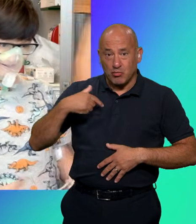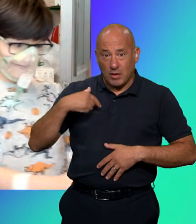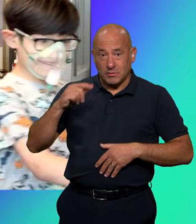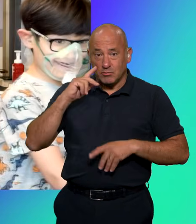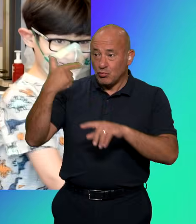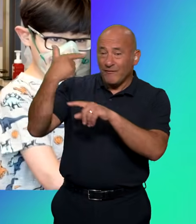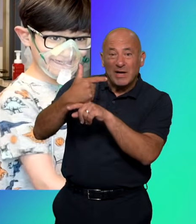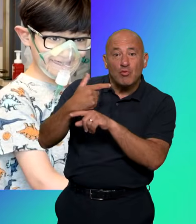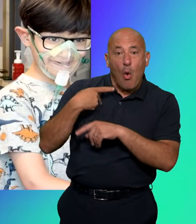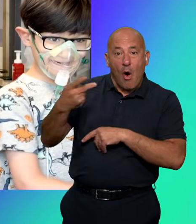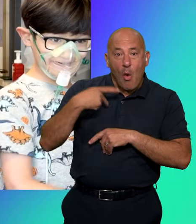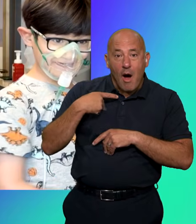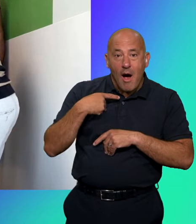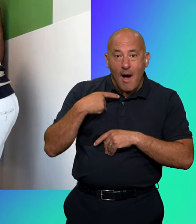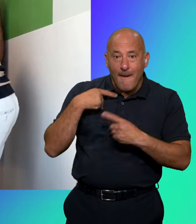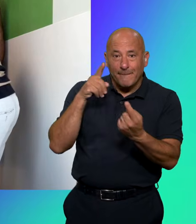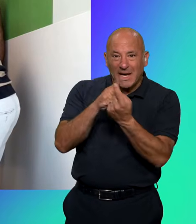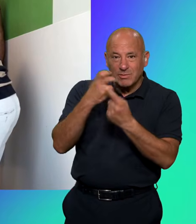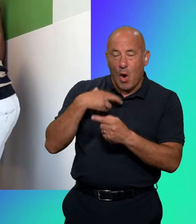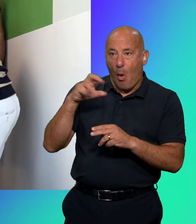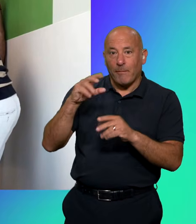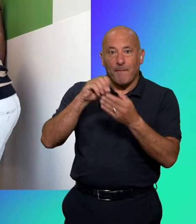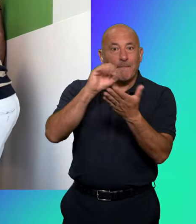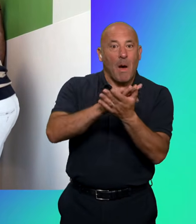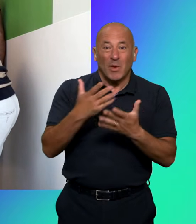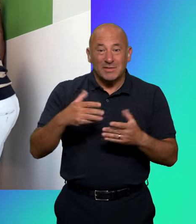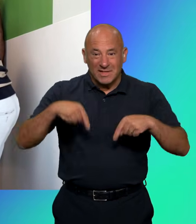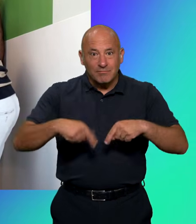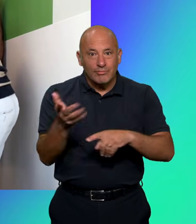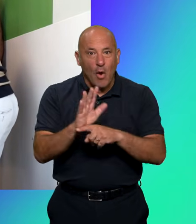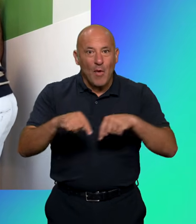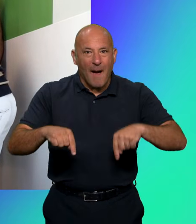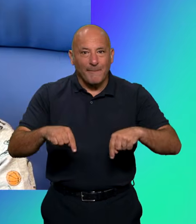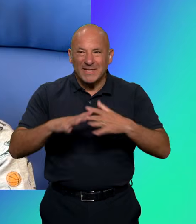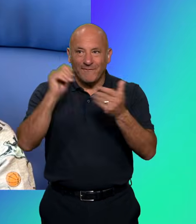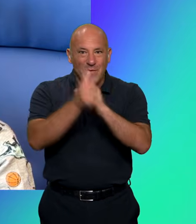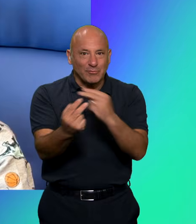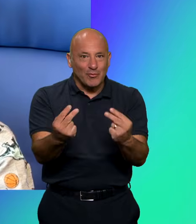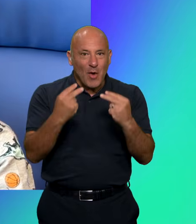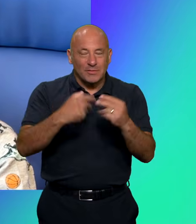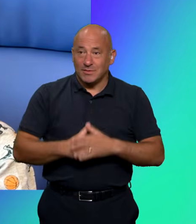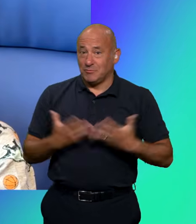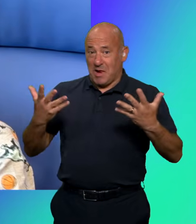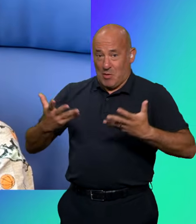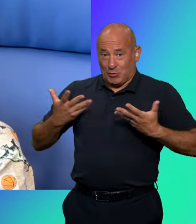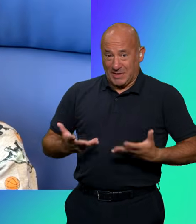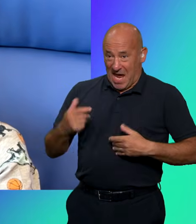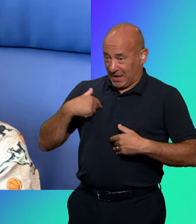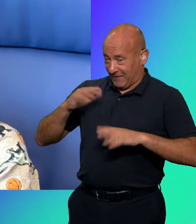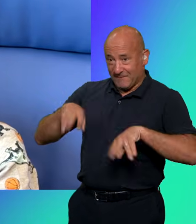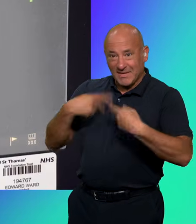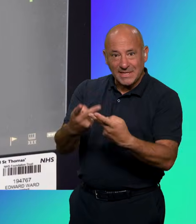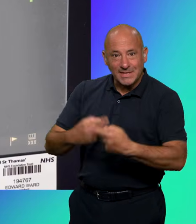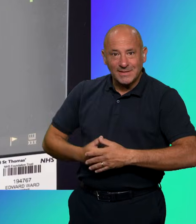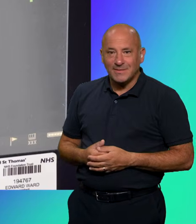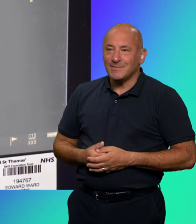the princess would be shown on Newsround so all his friends could see it. Well, Edran, today we came to